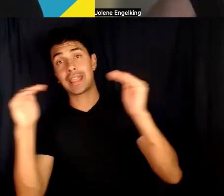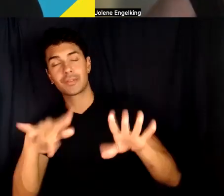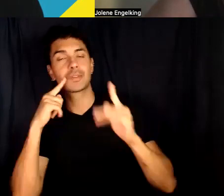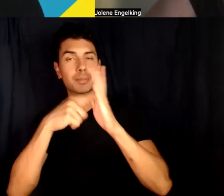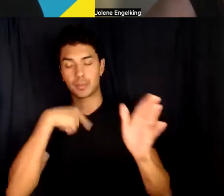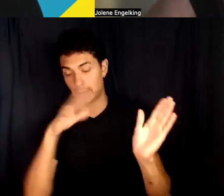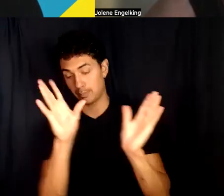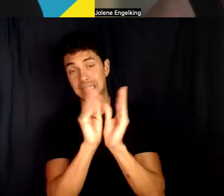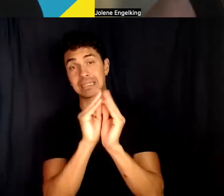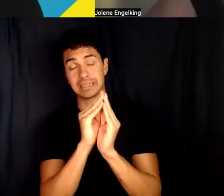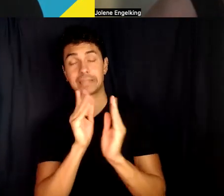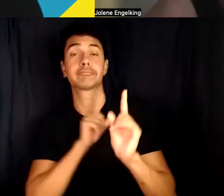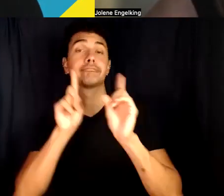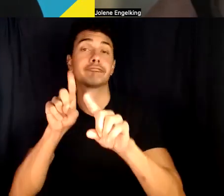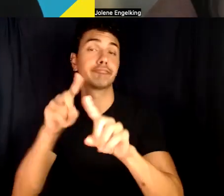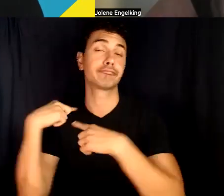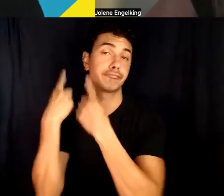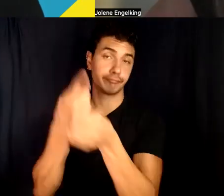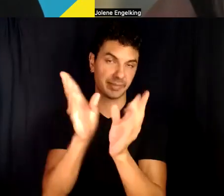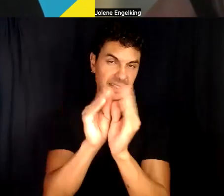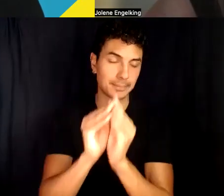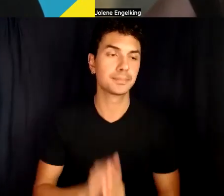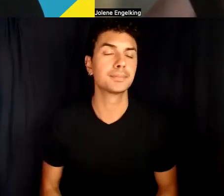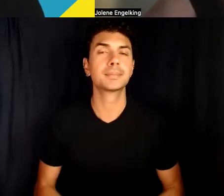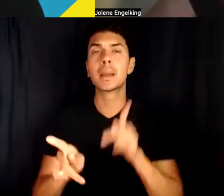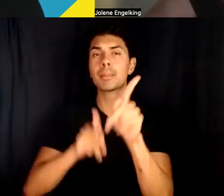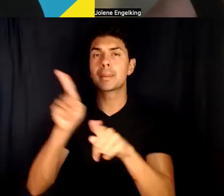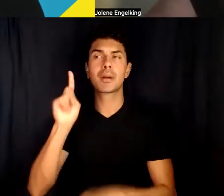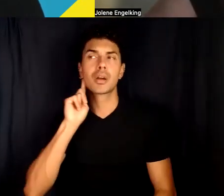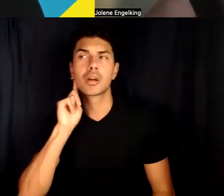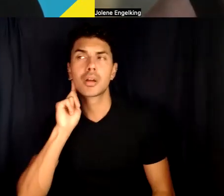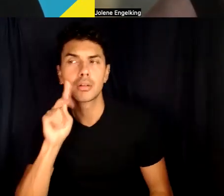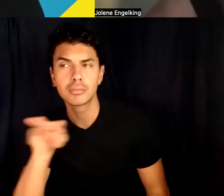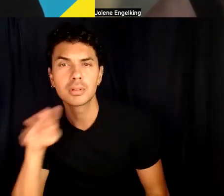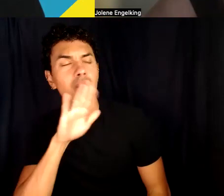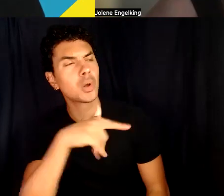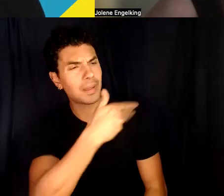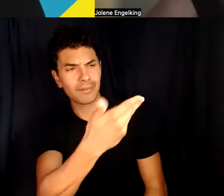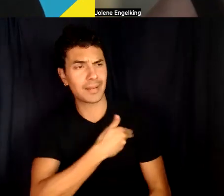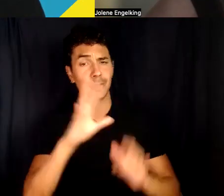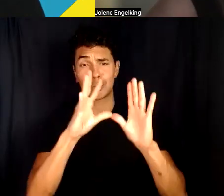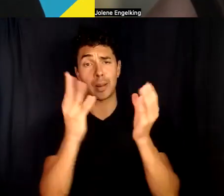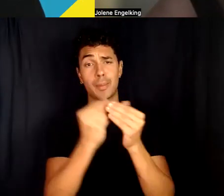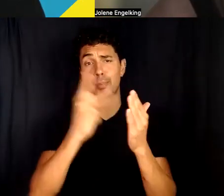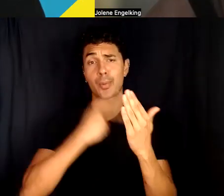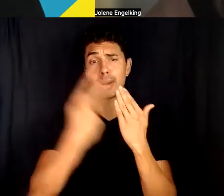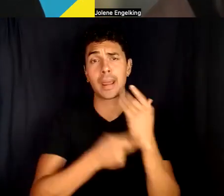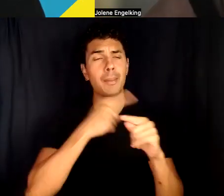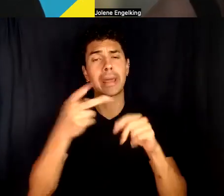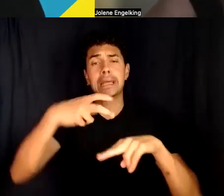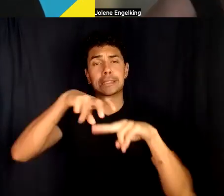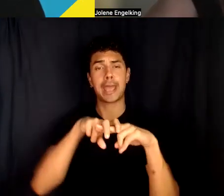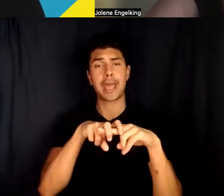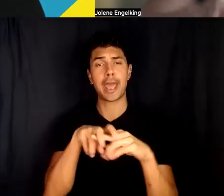to, and I've heard people afterwards, say like, hey, we invited the tribal program, but they just sat there and didn't say